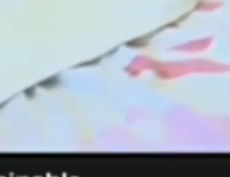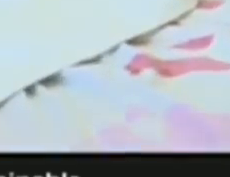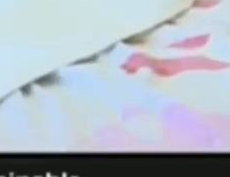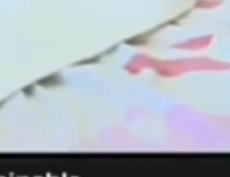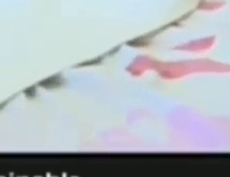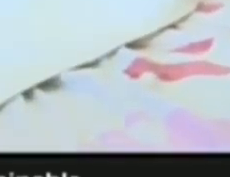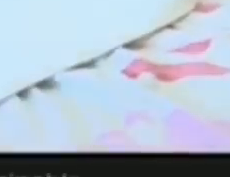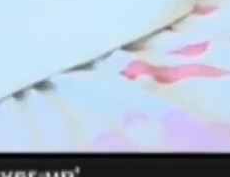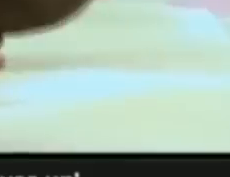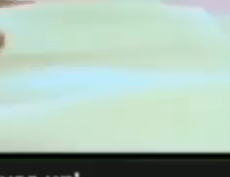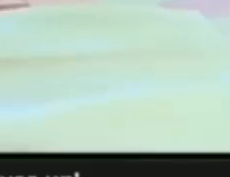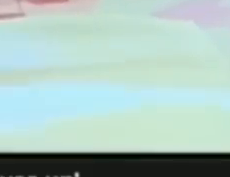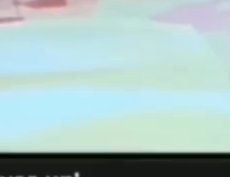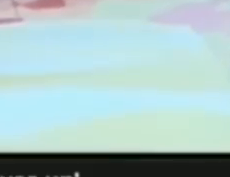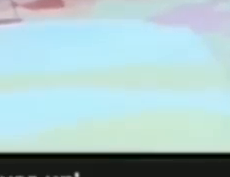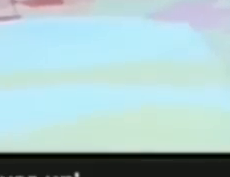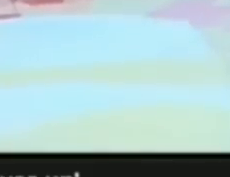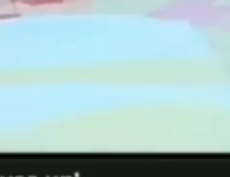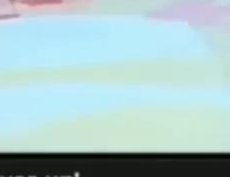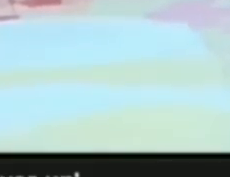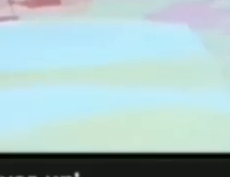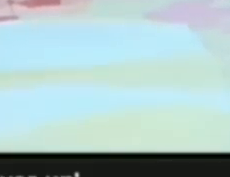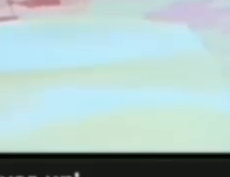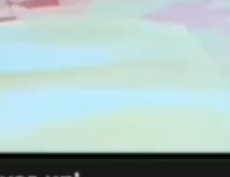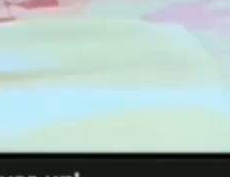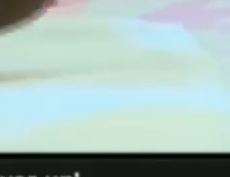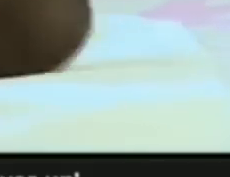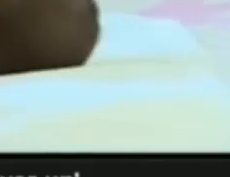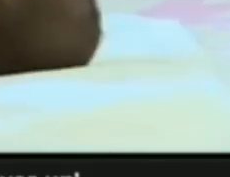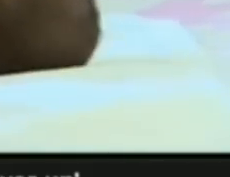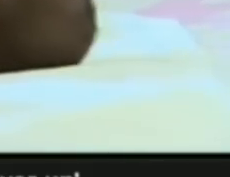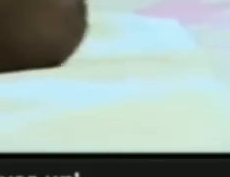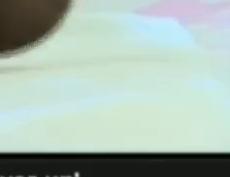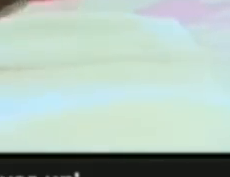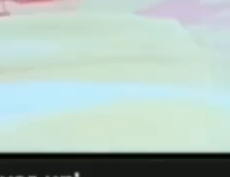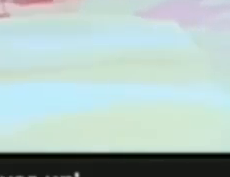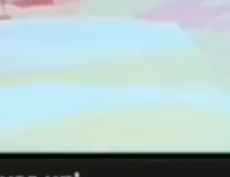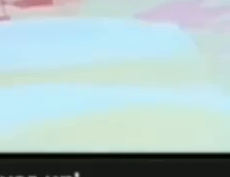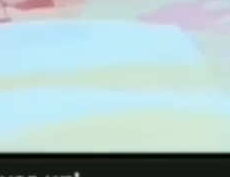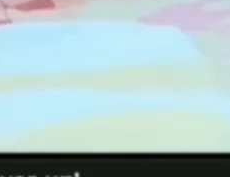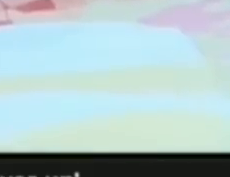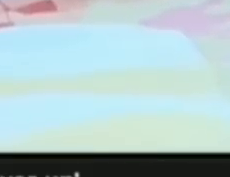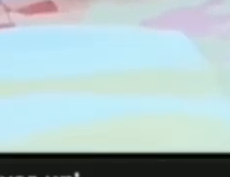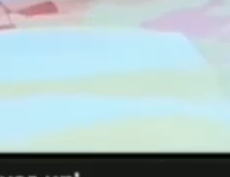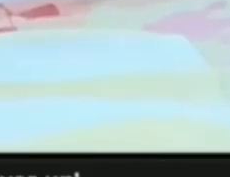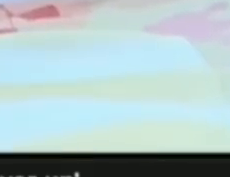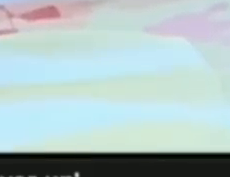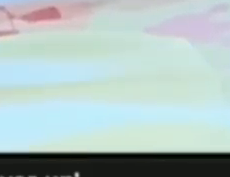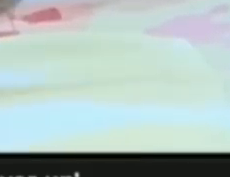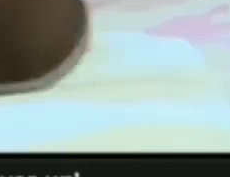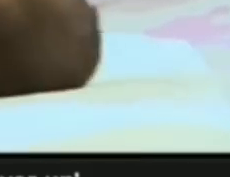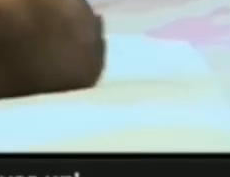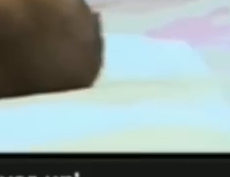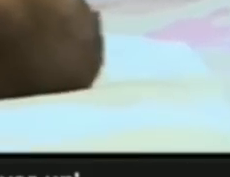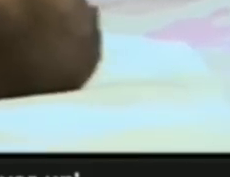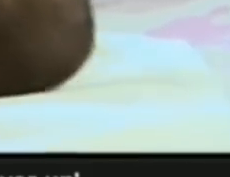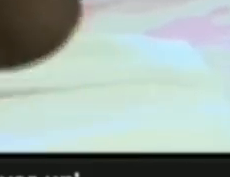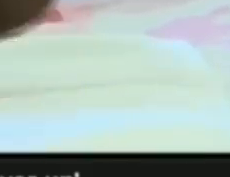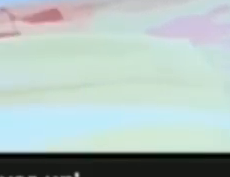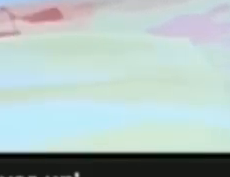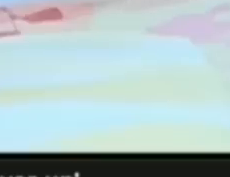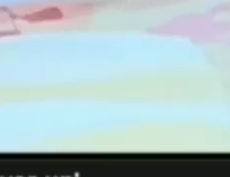motions and exercises are well calculated and expertly executed to the benefit of the patient.